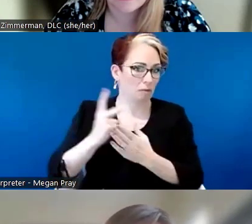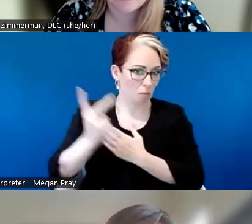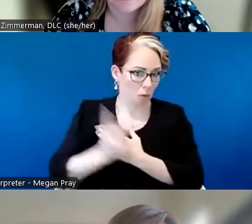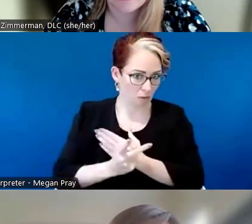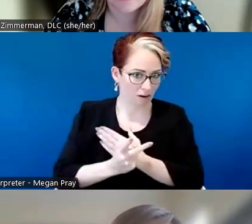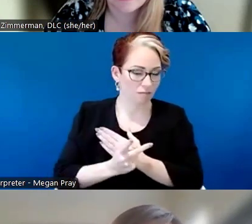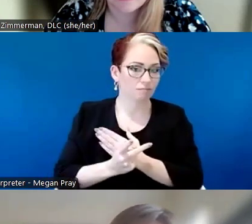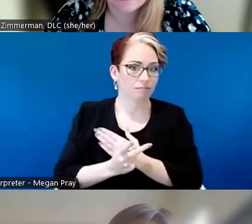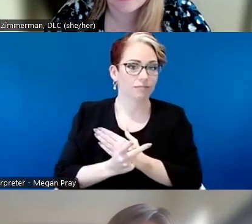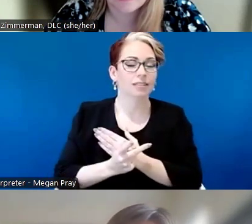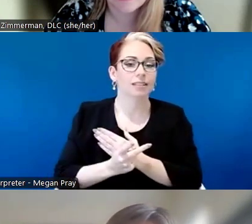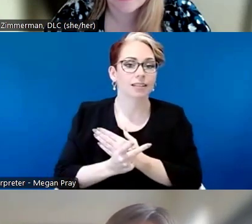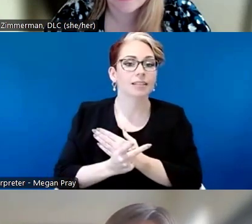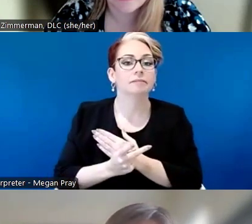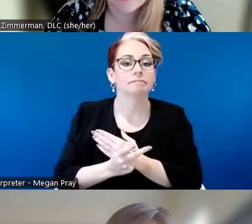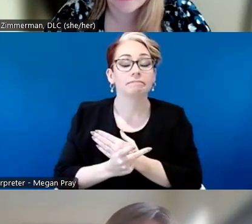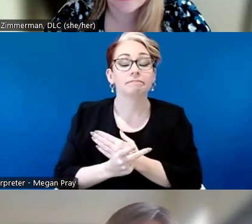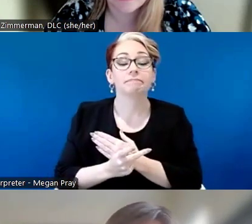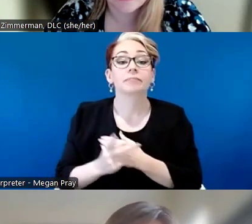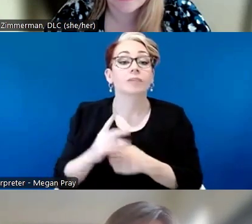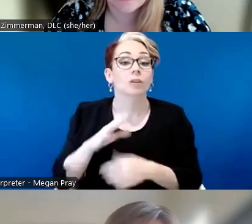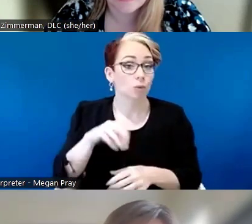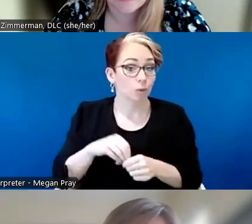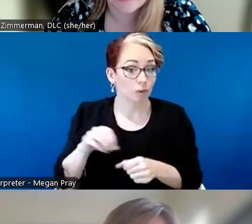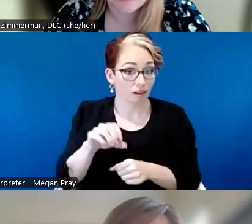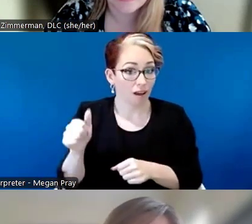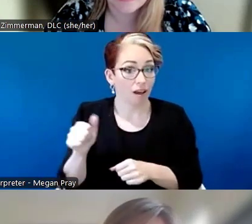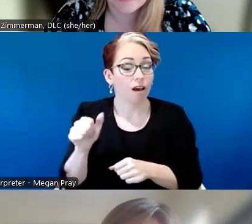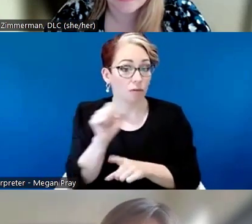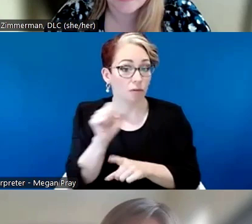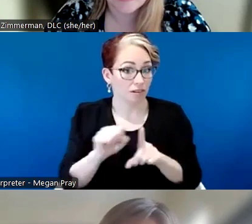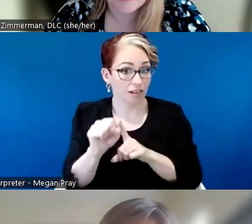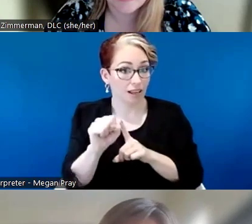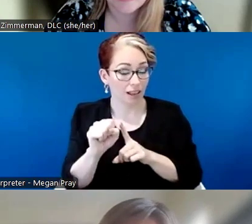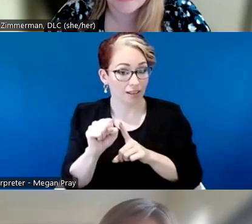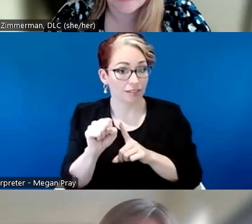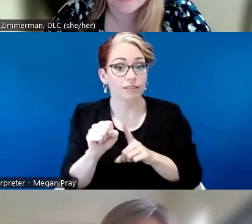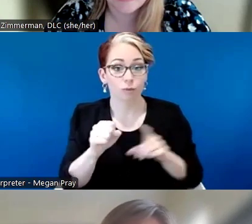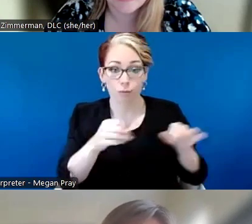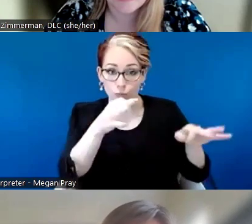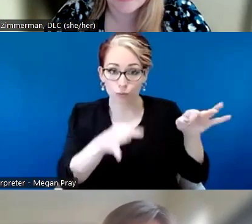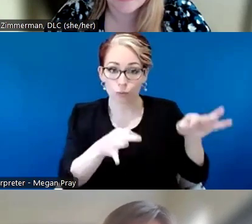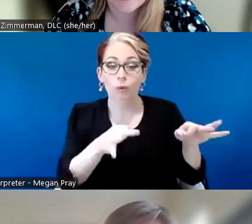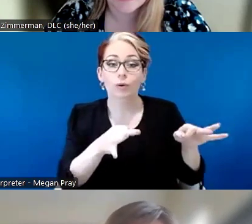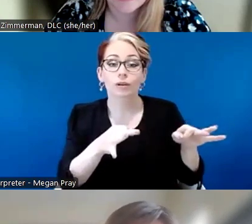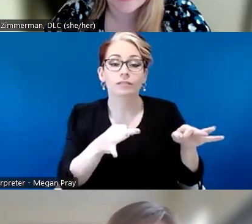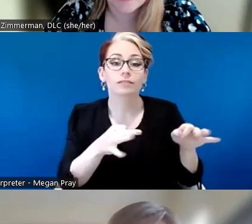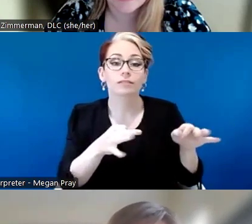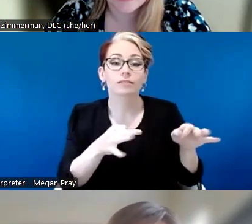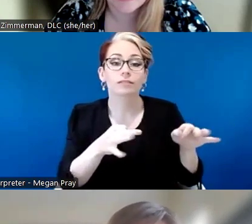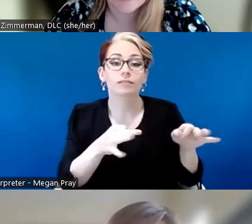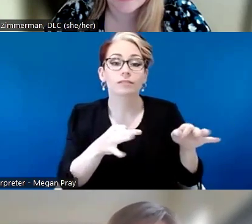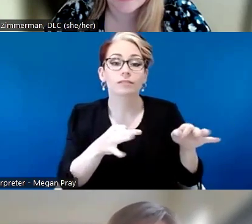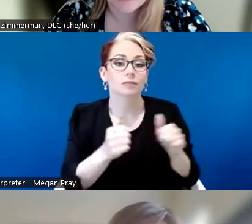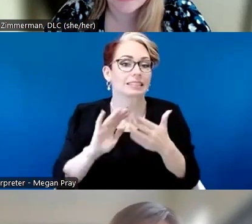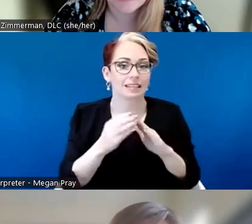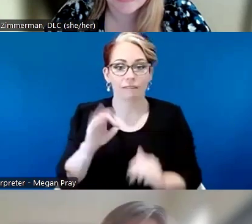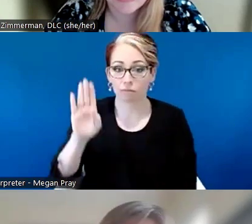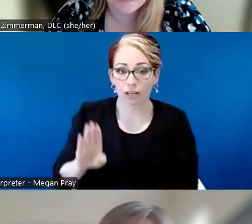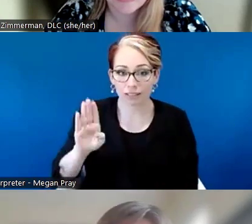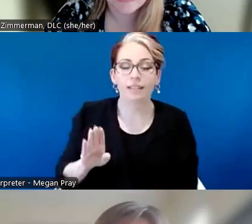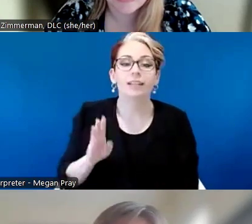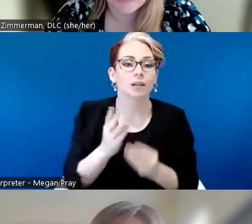included another case prepared against the city of Boston, which resolved by settlement